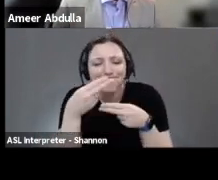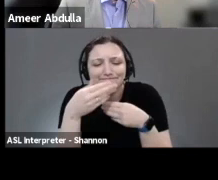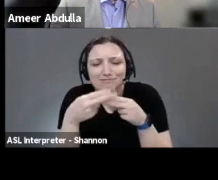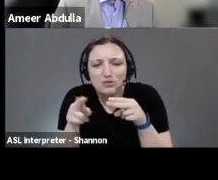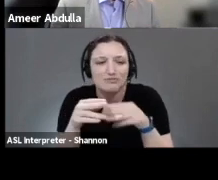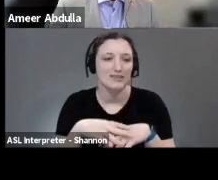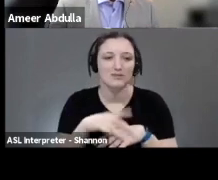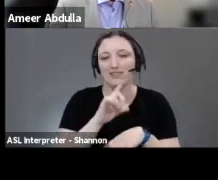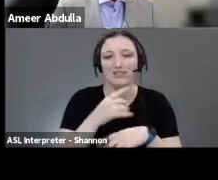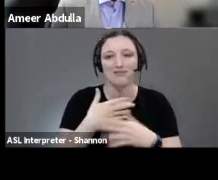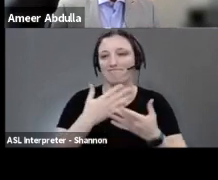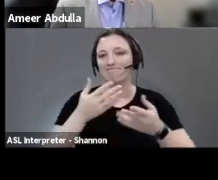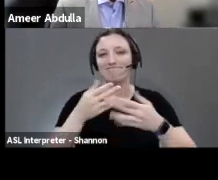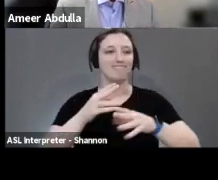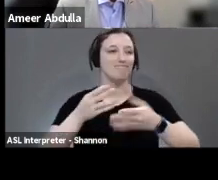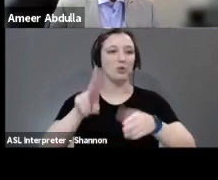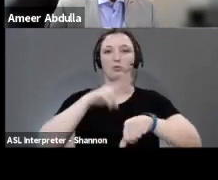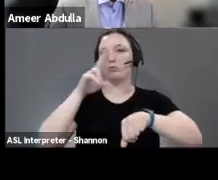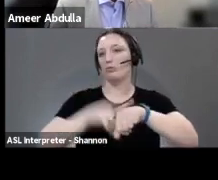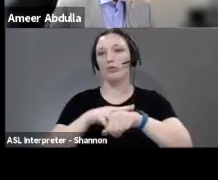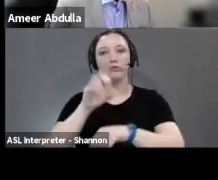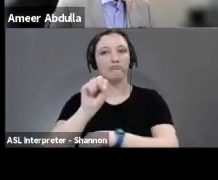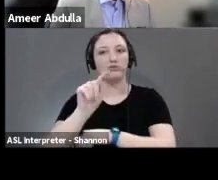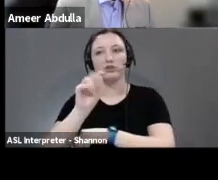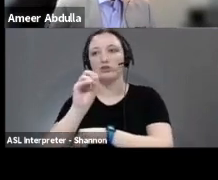as we usually see them in Canada.